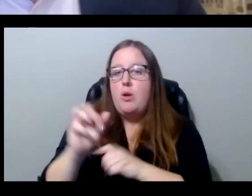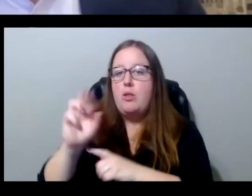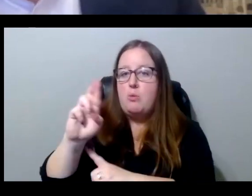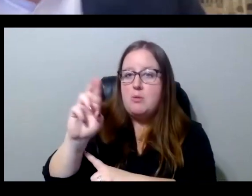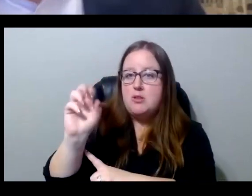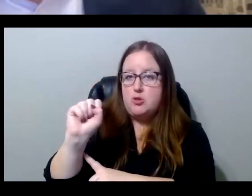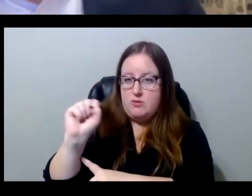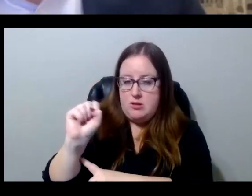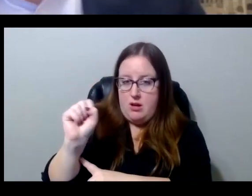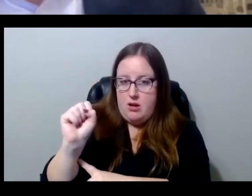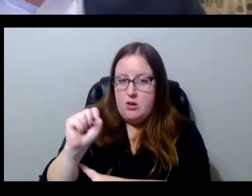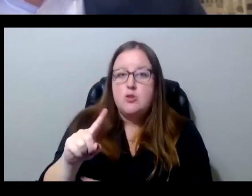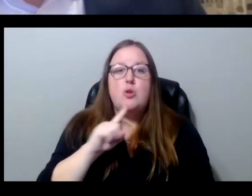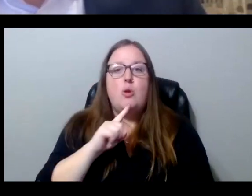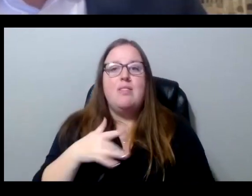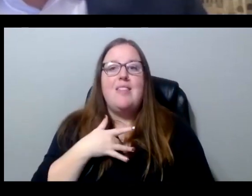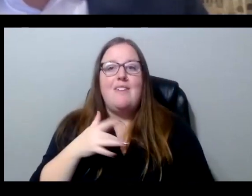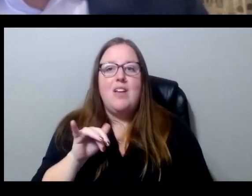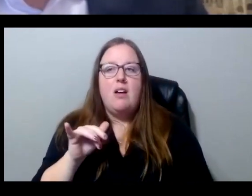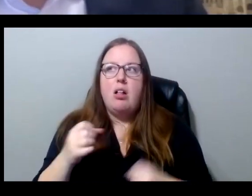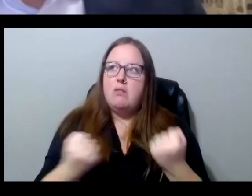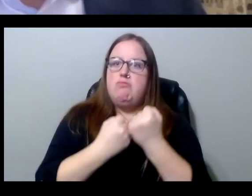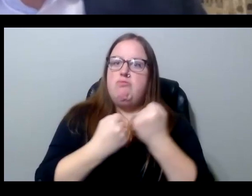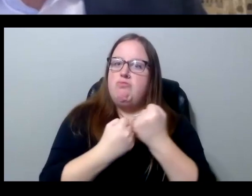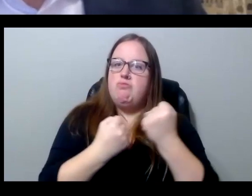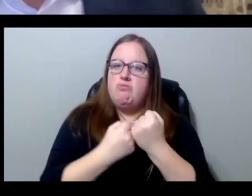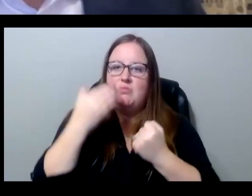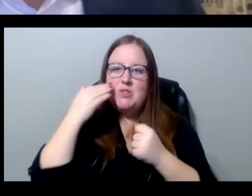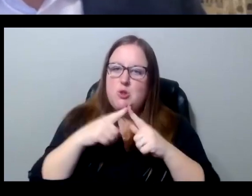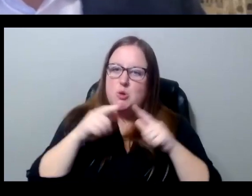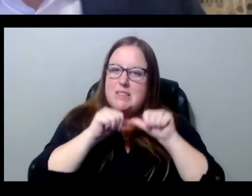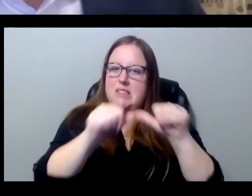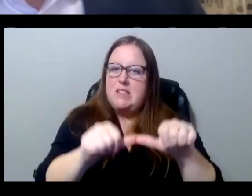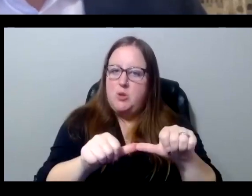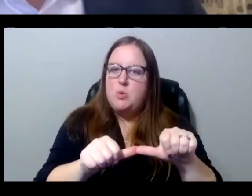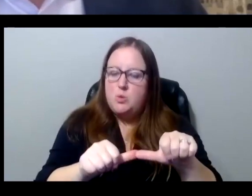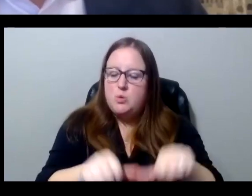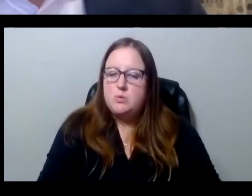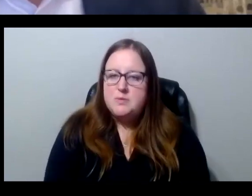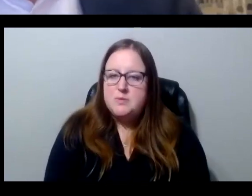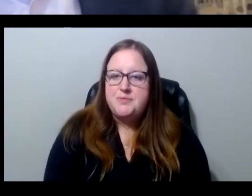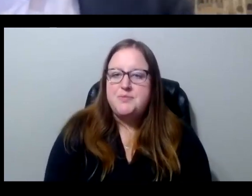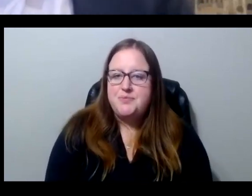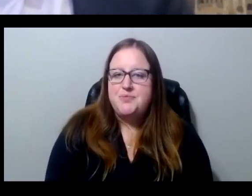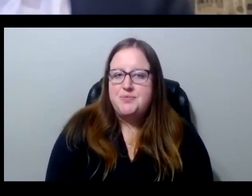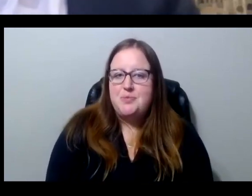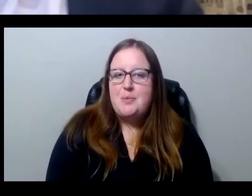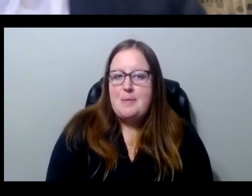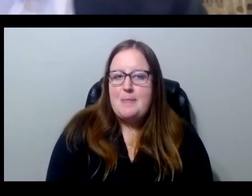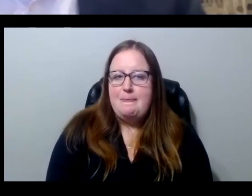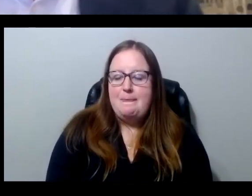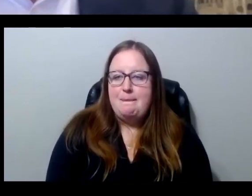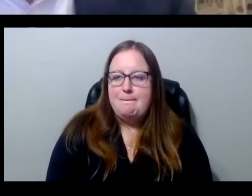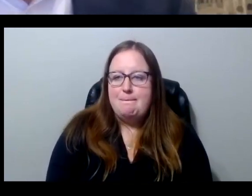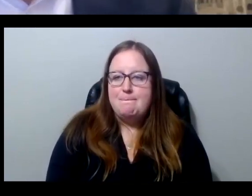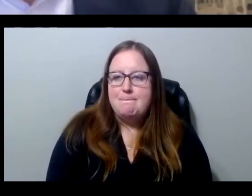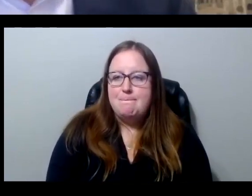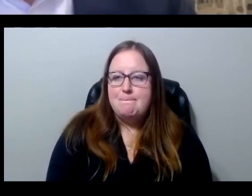UN ratified the Convention of Genocide, which entered into force in January 51. In addition to that, we're aware